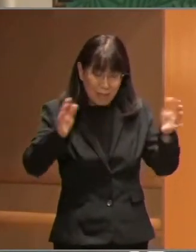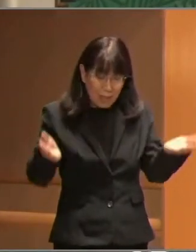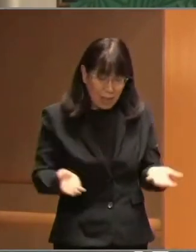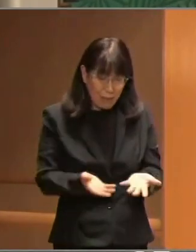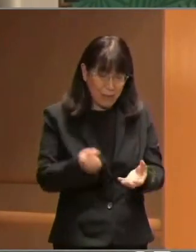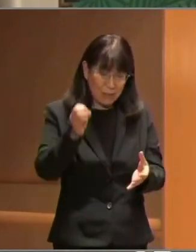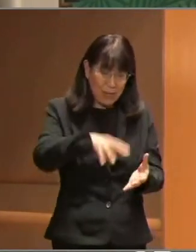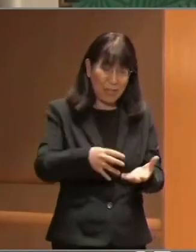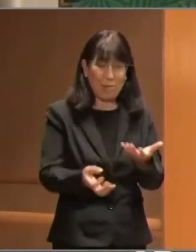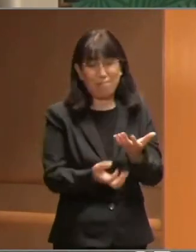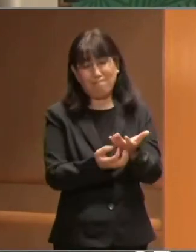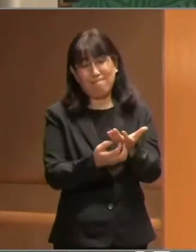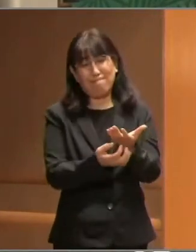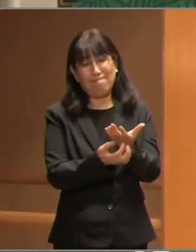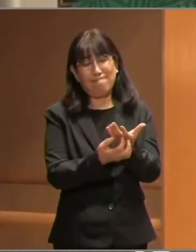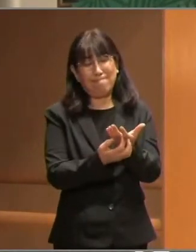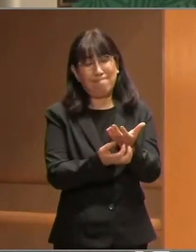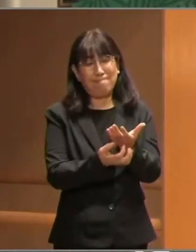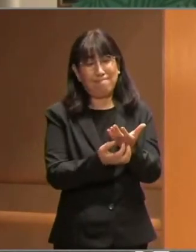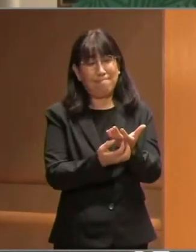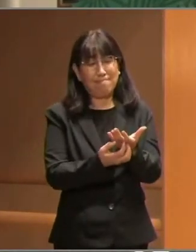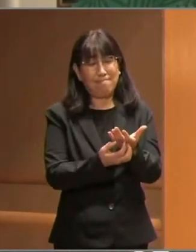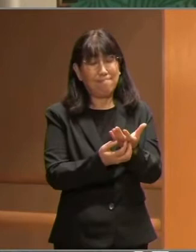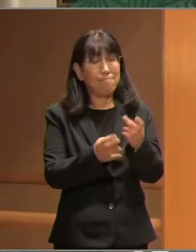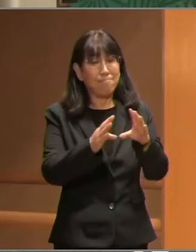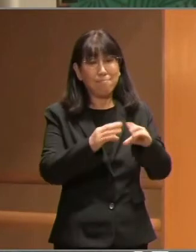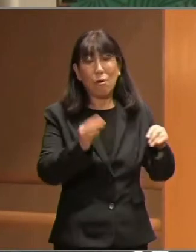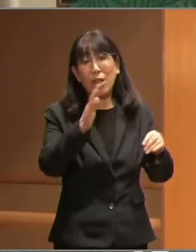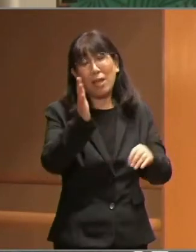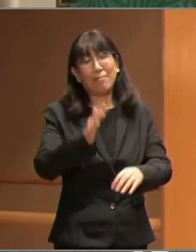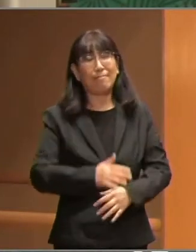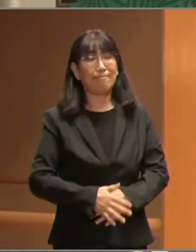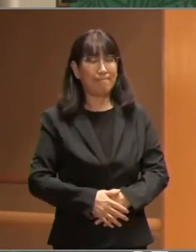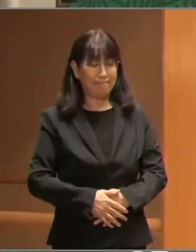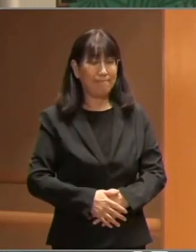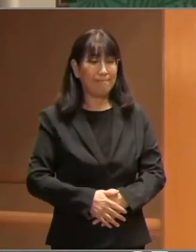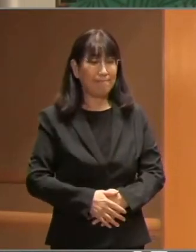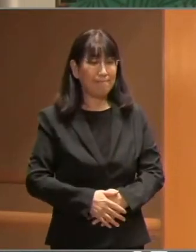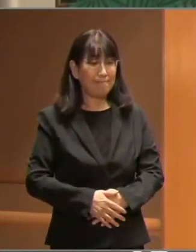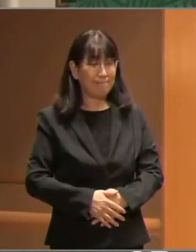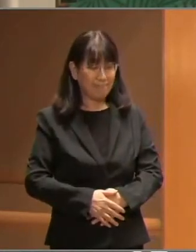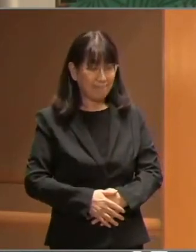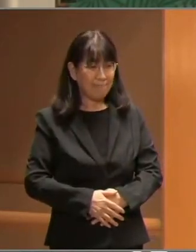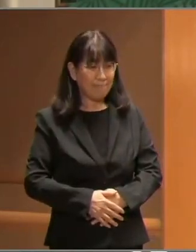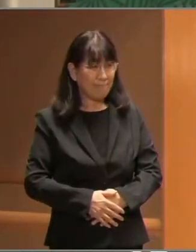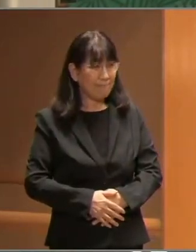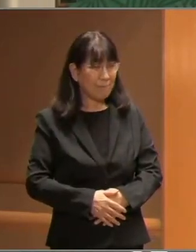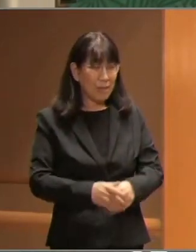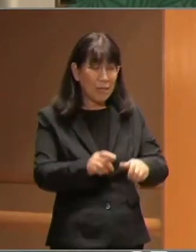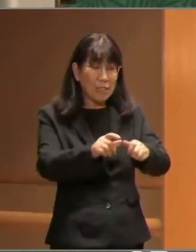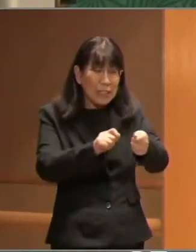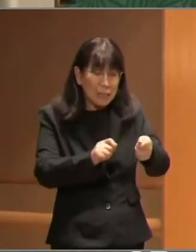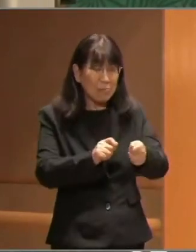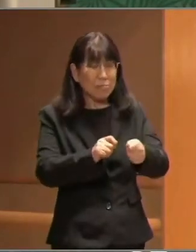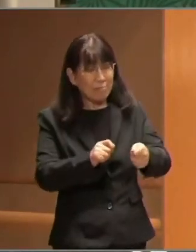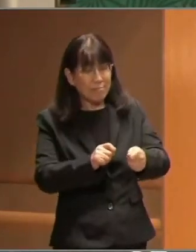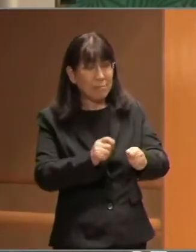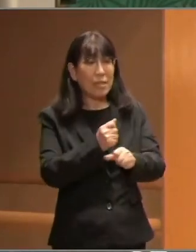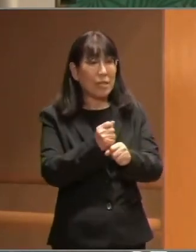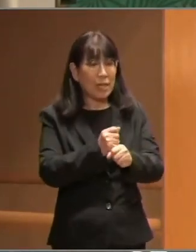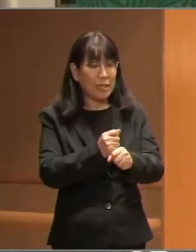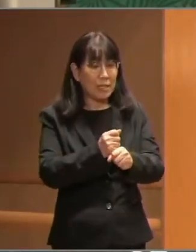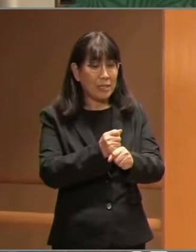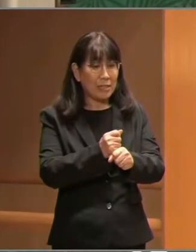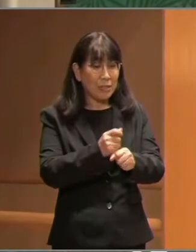to put it into hot water. However, that account book did not dissolve.